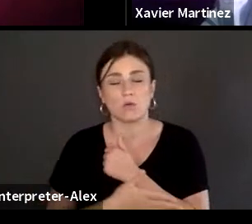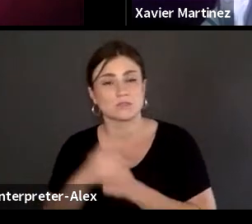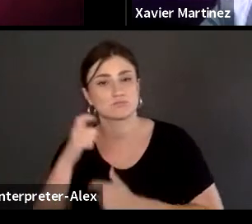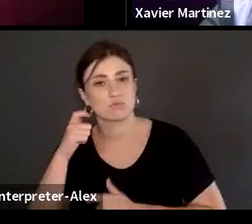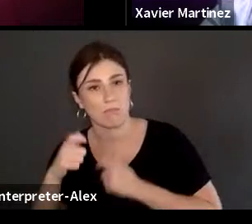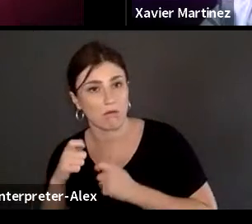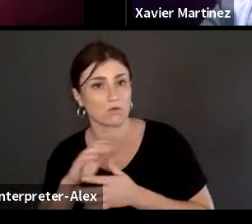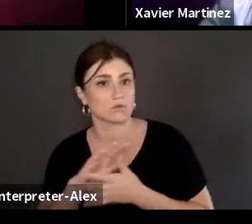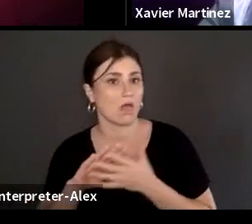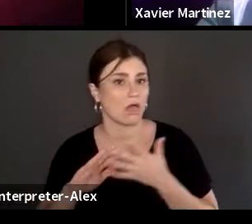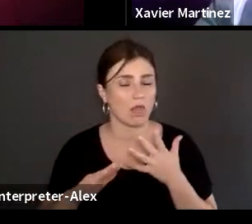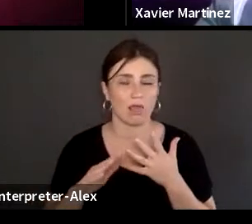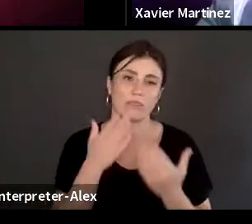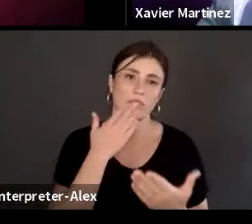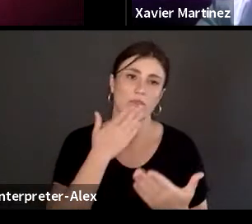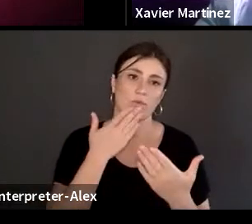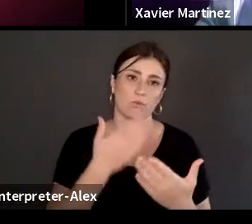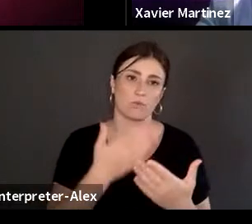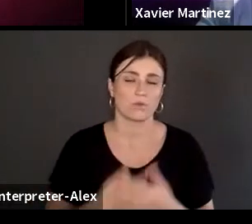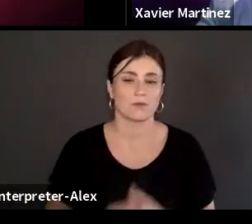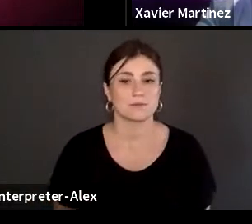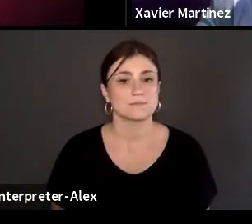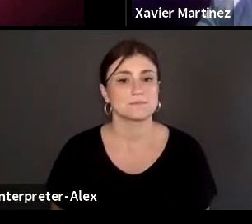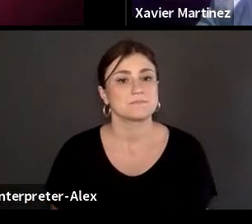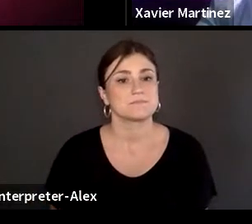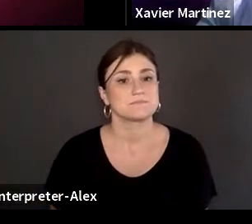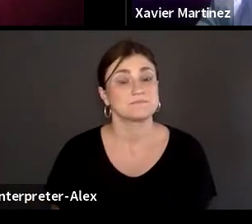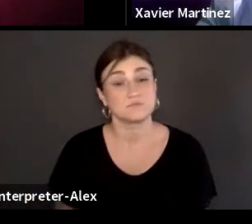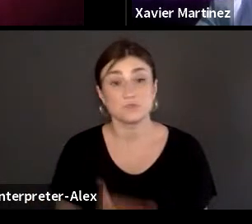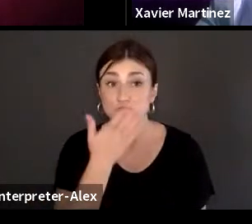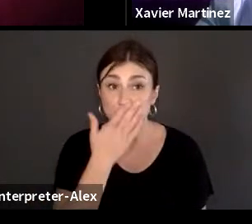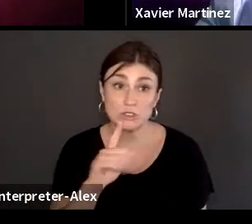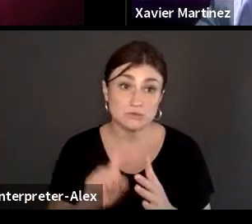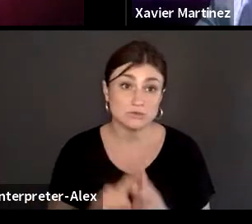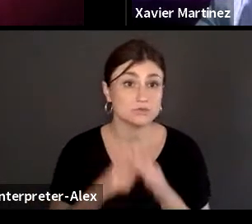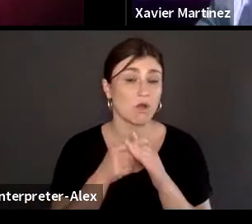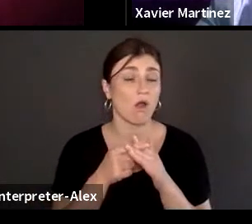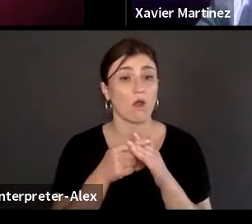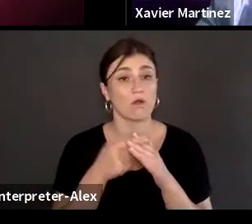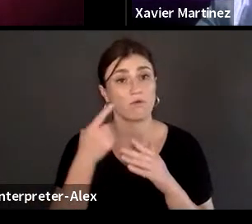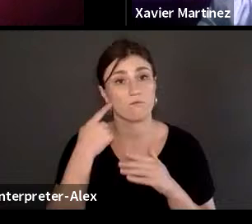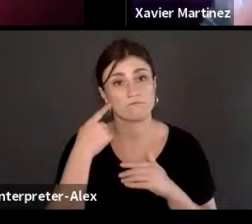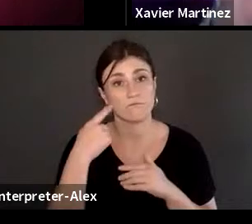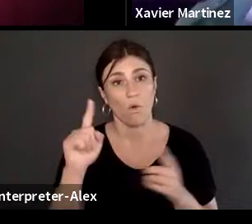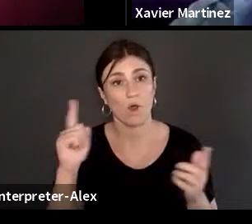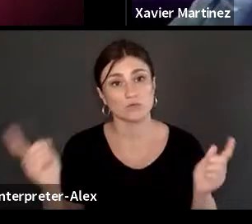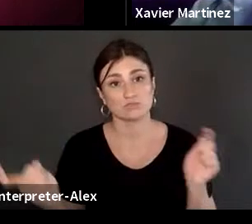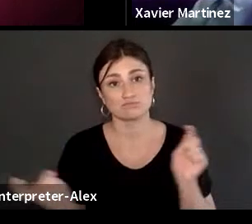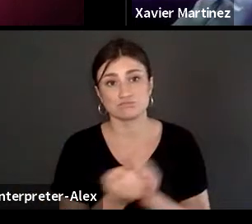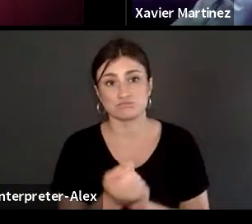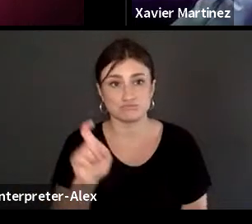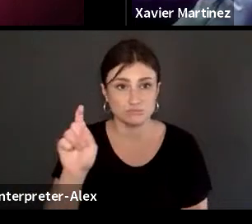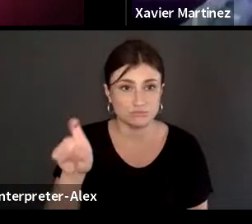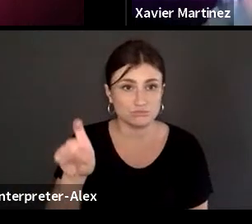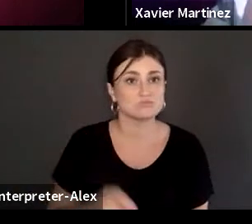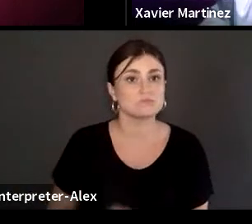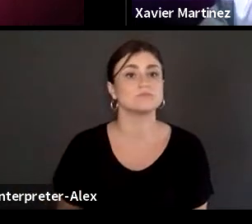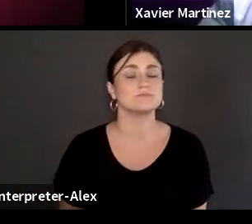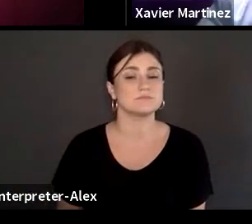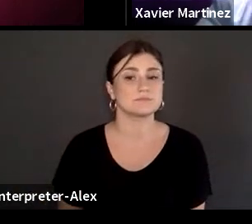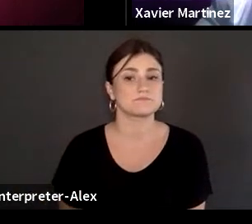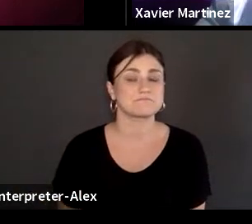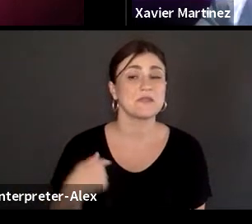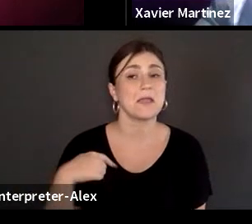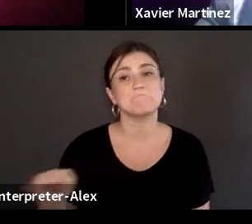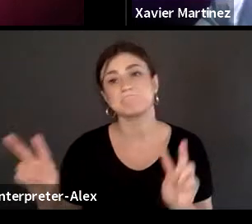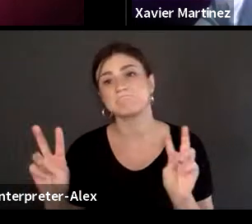course the city. It's a start, and it's a great start. And I also am looking forward to the future